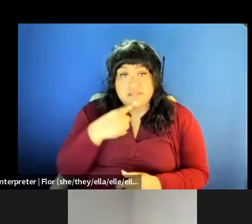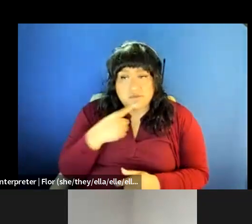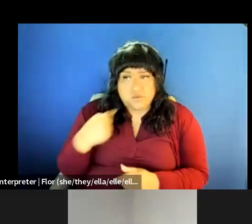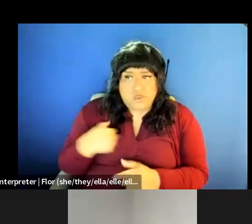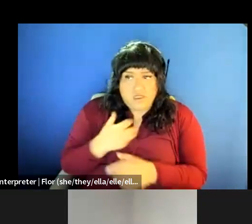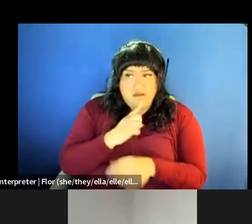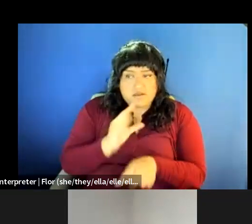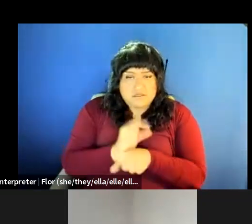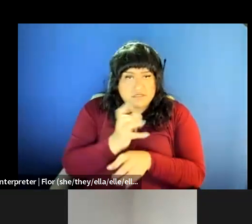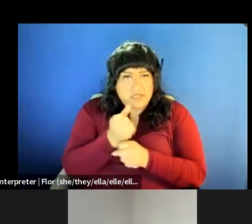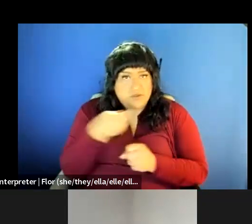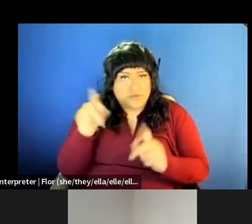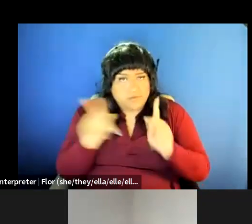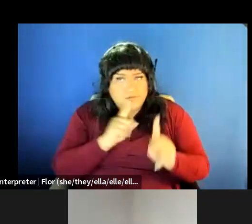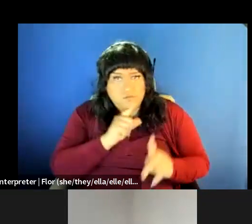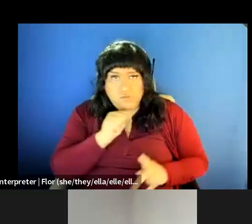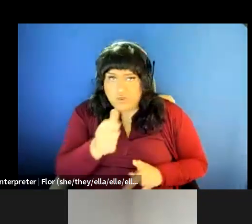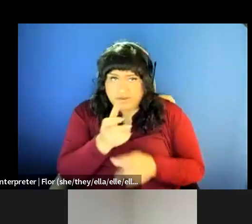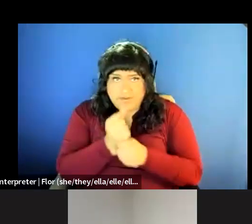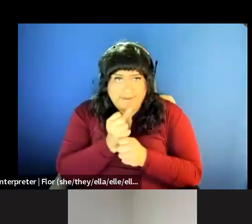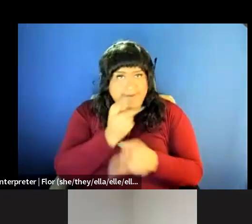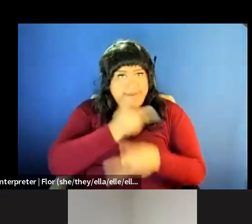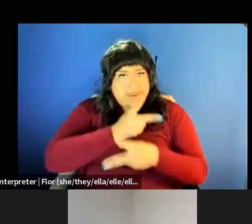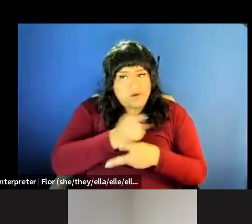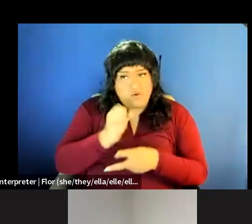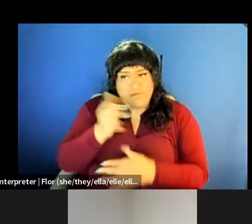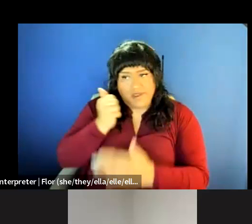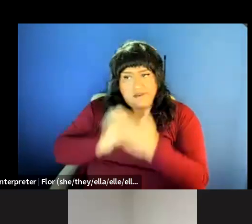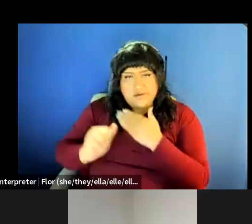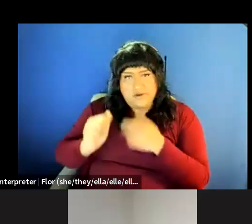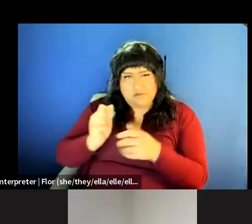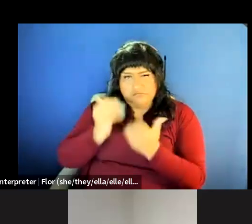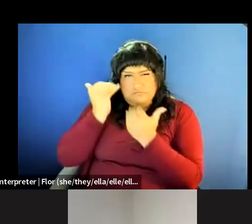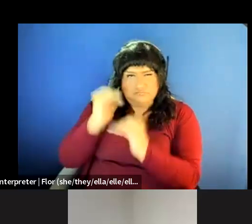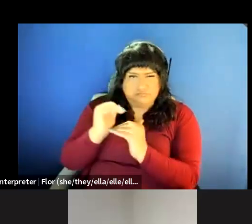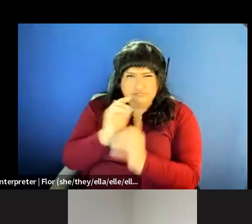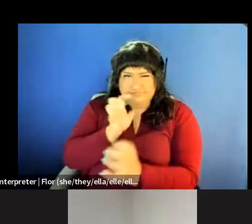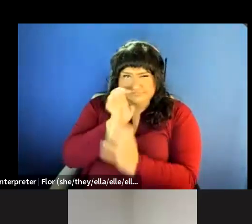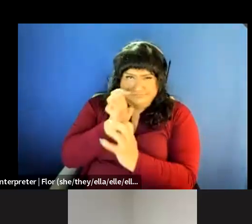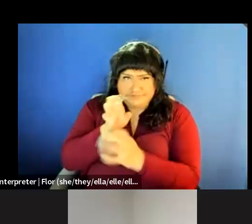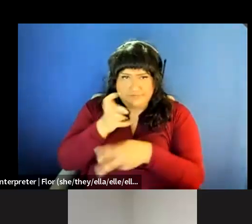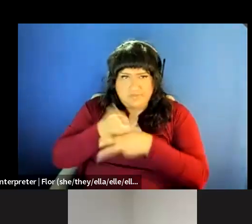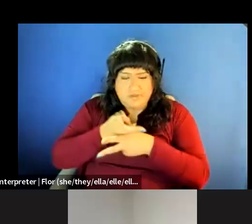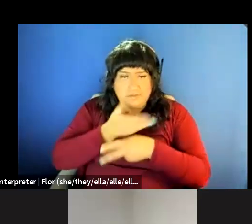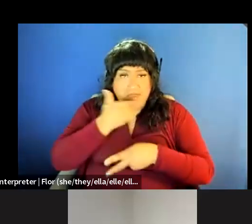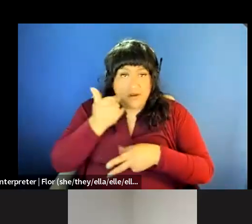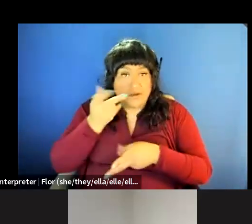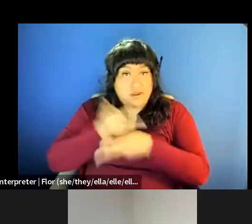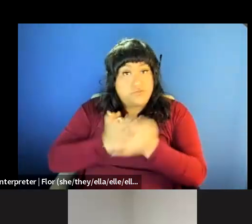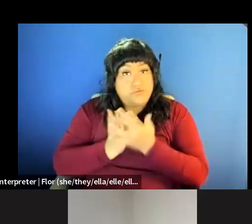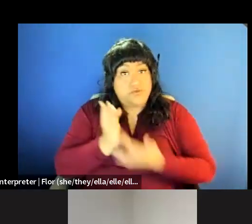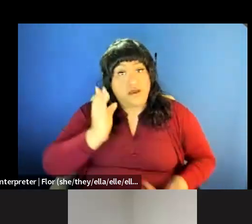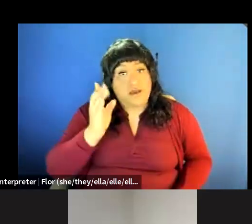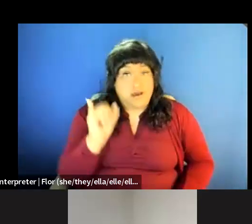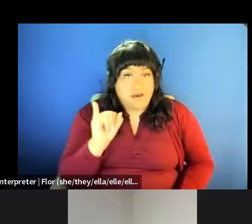normally wouldn't get care and be under a more restrictive level of care, better care through IOC. So it's